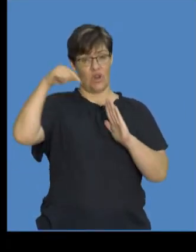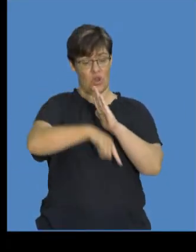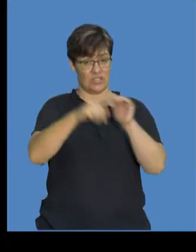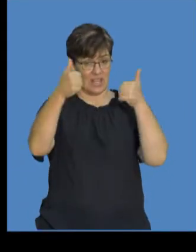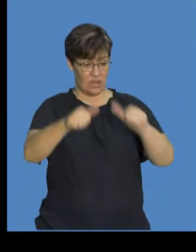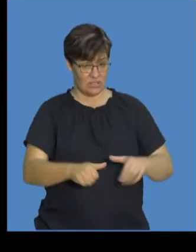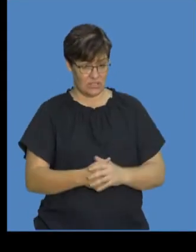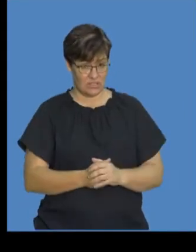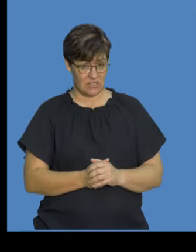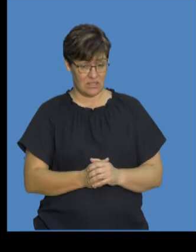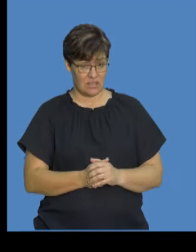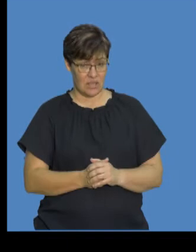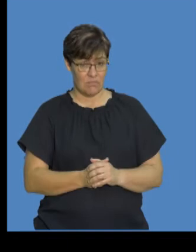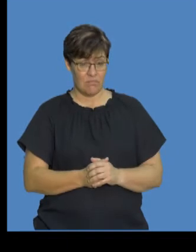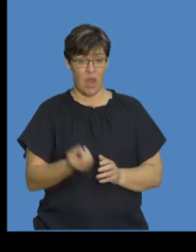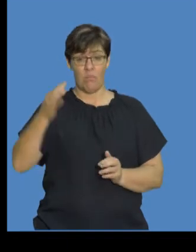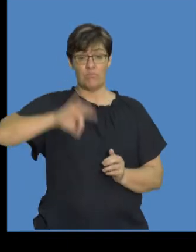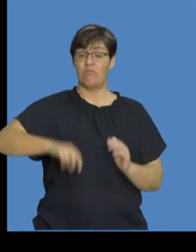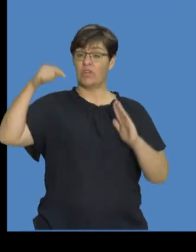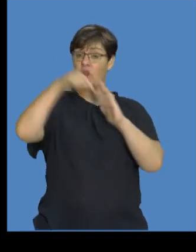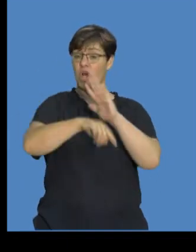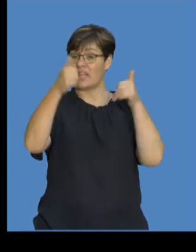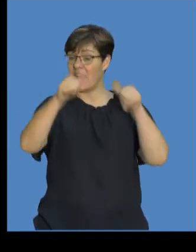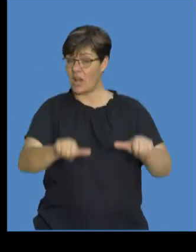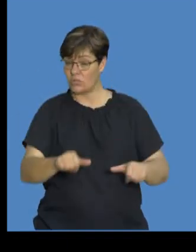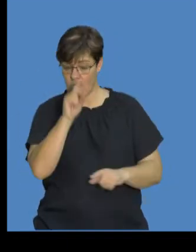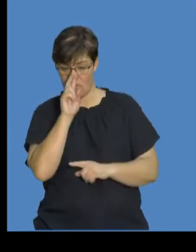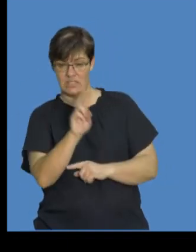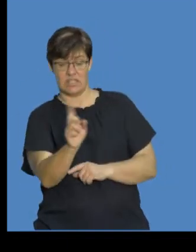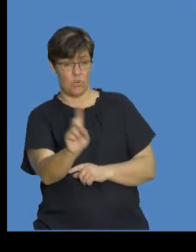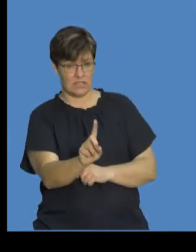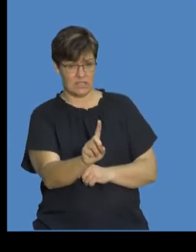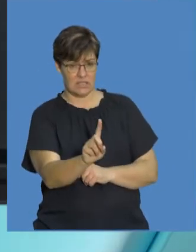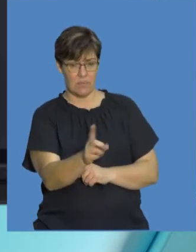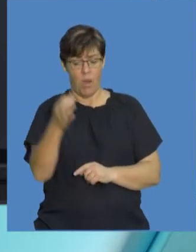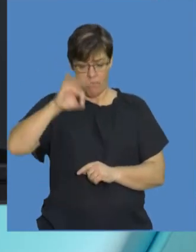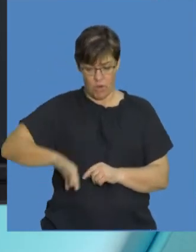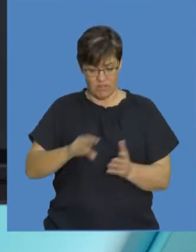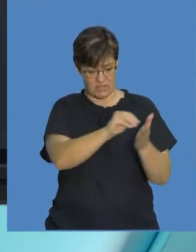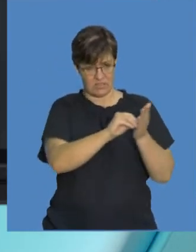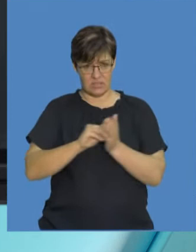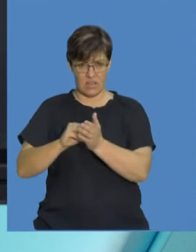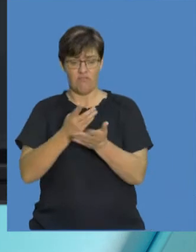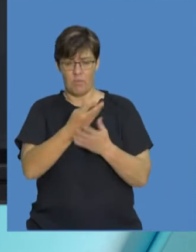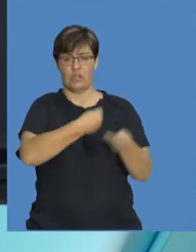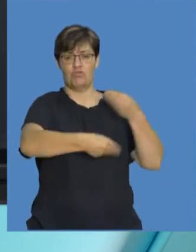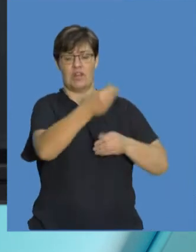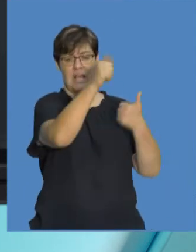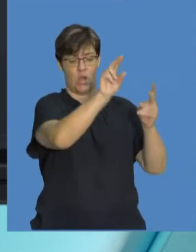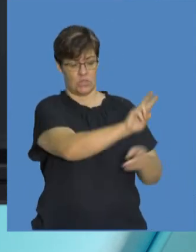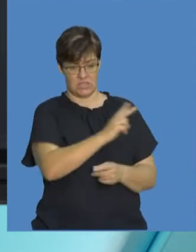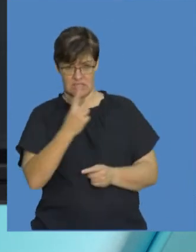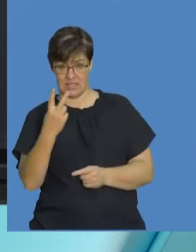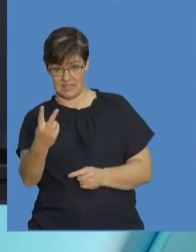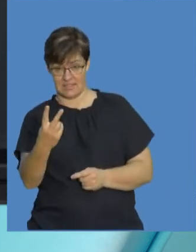the profit and loss account. And in my profit and loss account now, you can see I've brought in my profit from